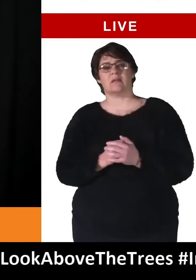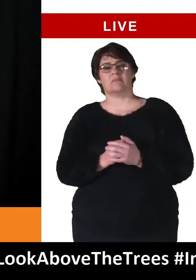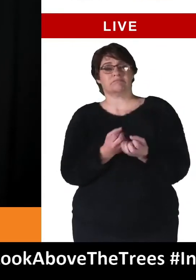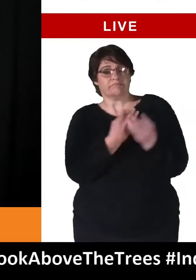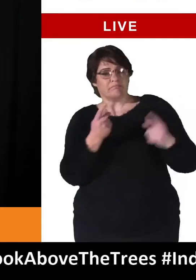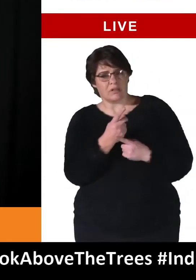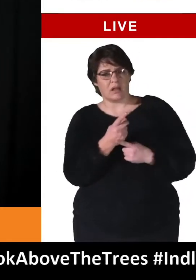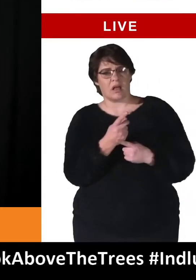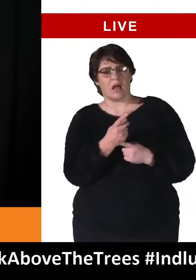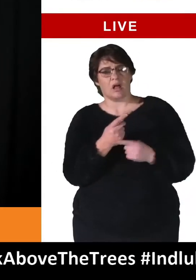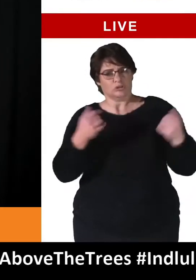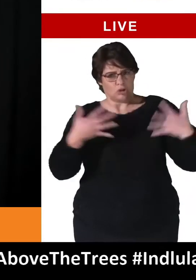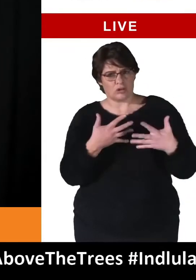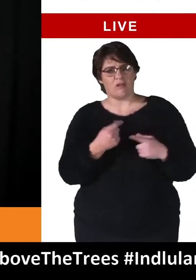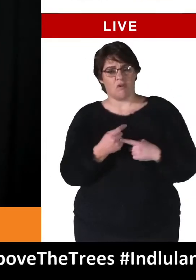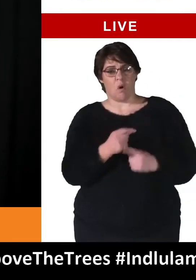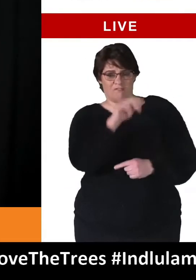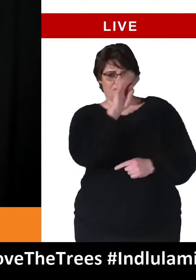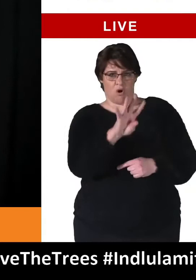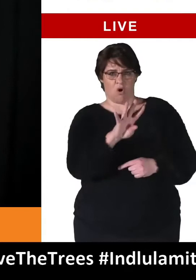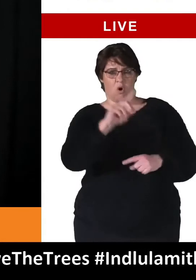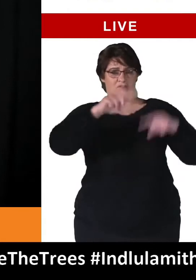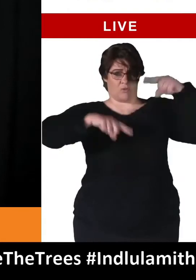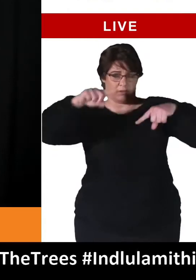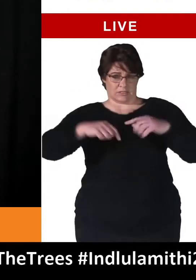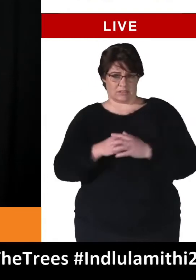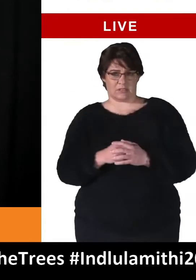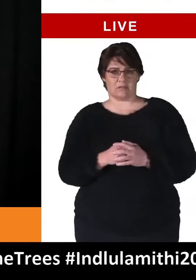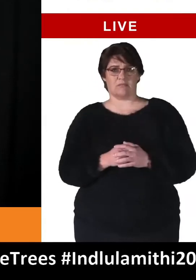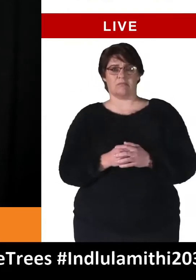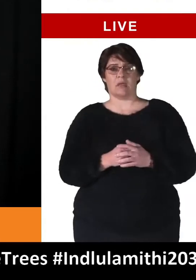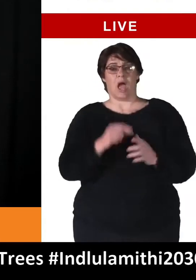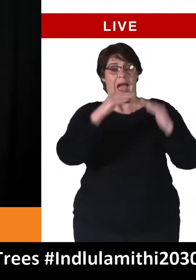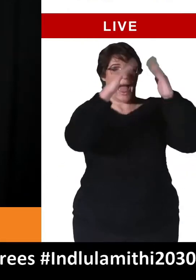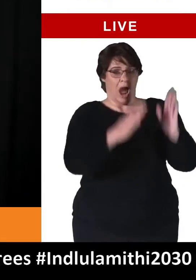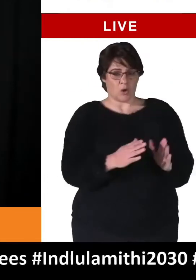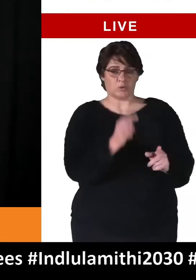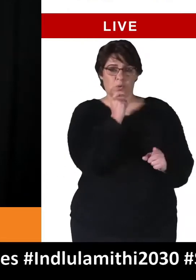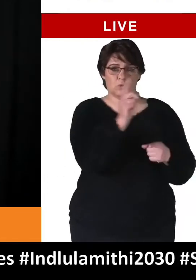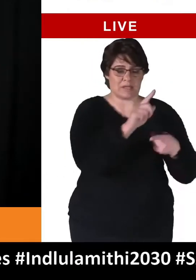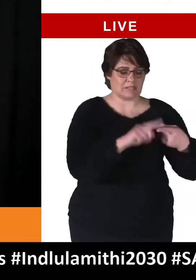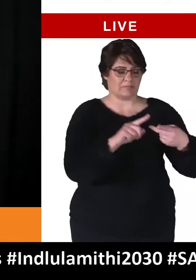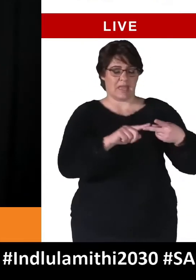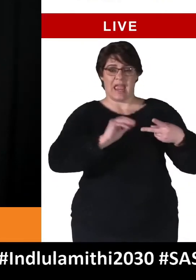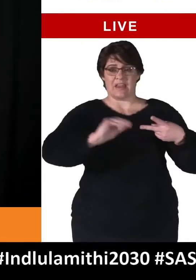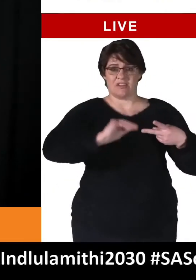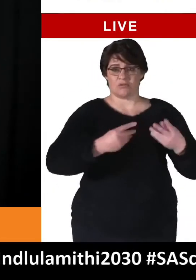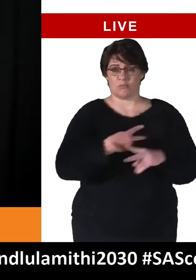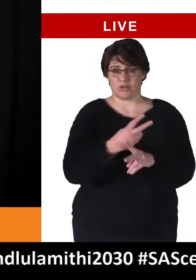quantitatively define shocks to 4 variables, namely household consumption, investment,